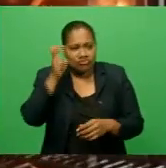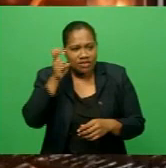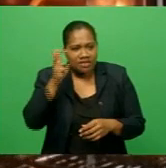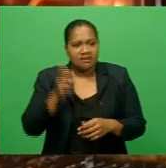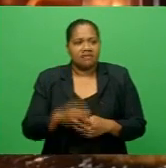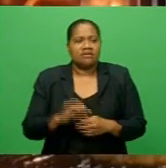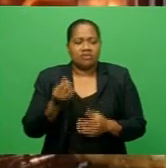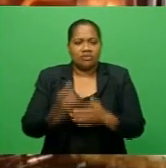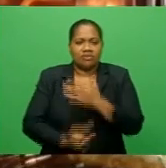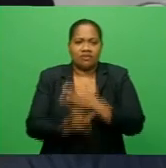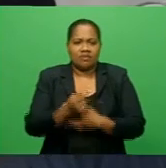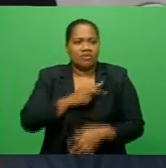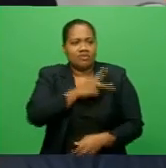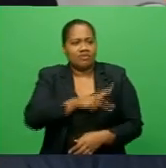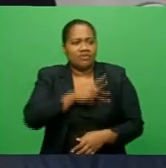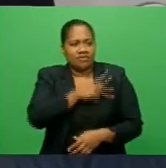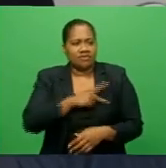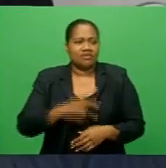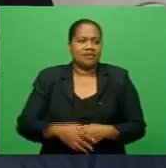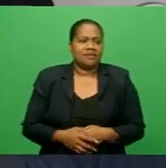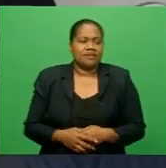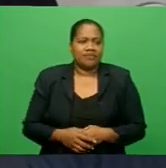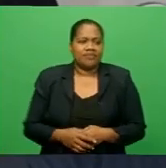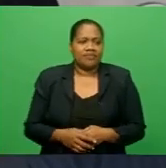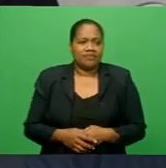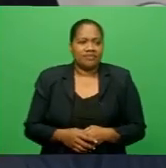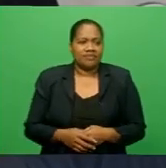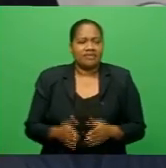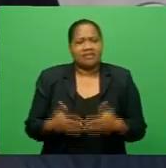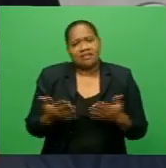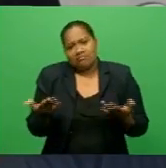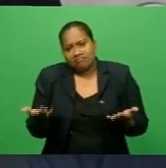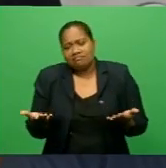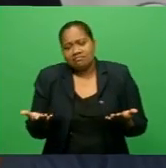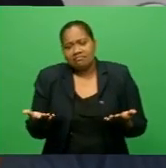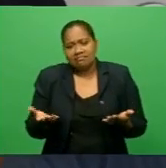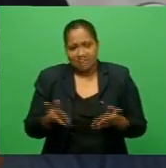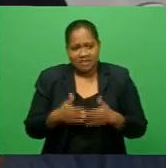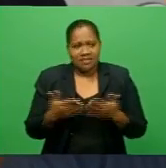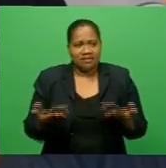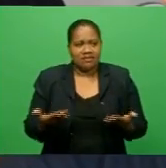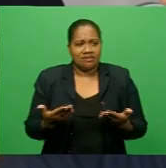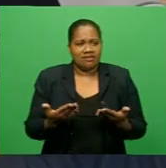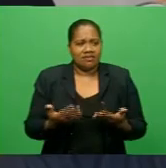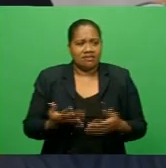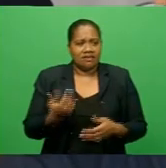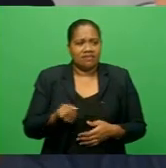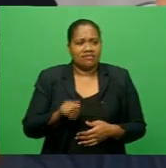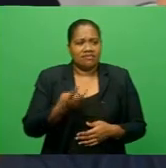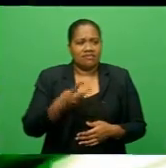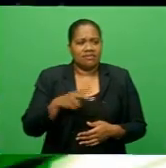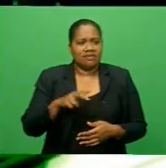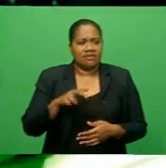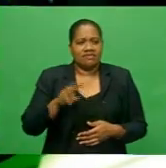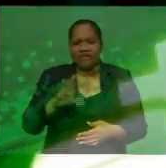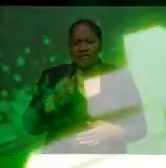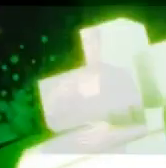profession to hospitality, and then that's now the 25, 26 people I have.